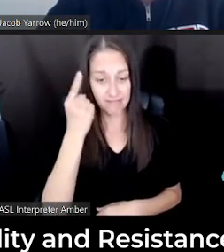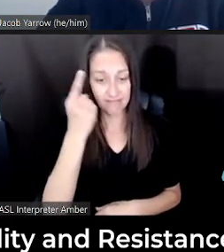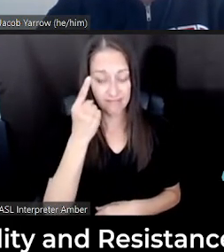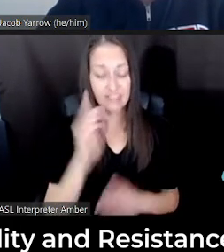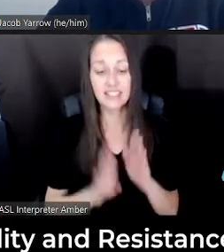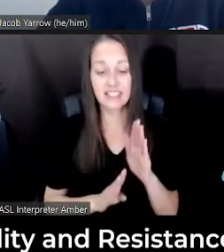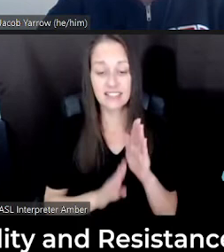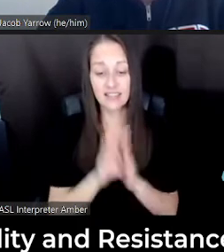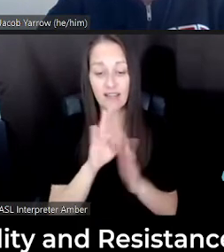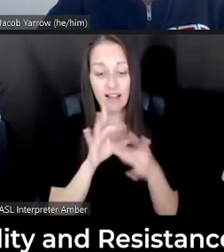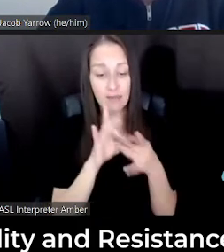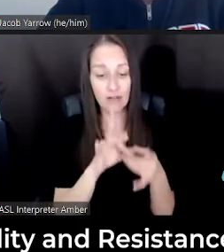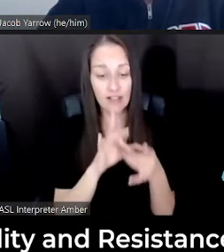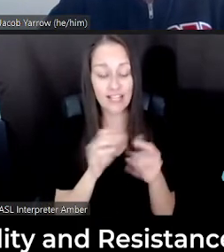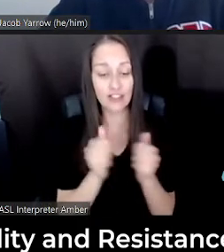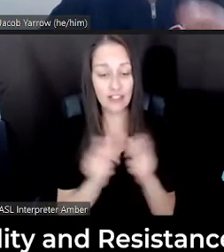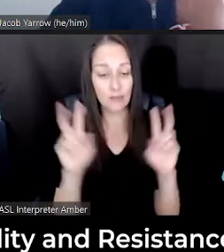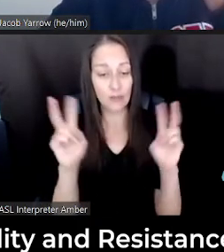cities